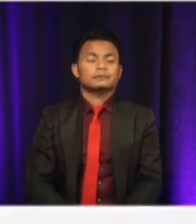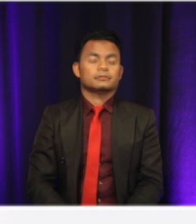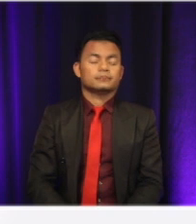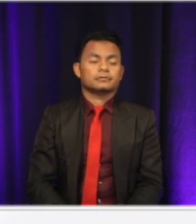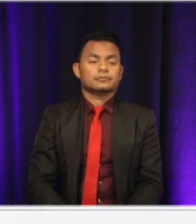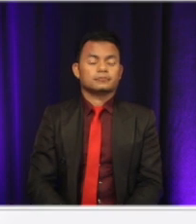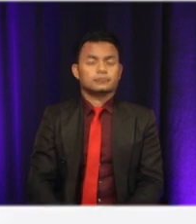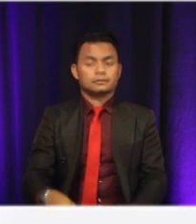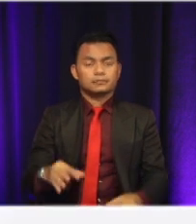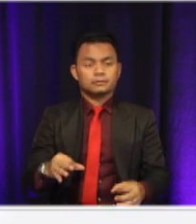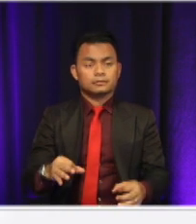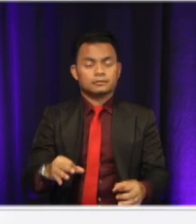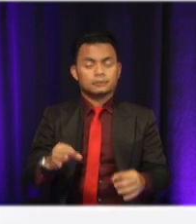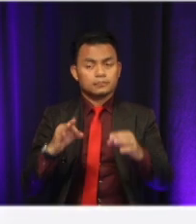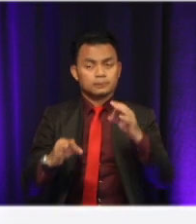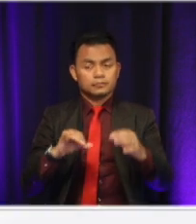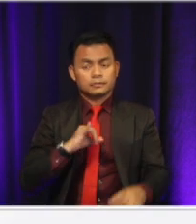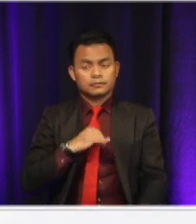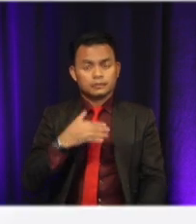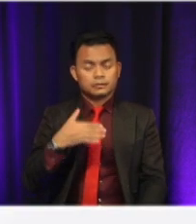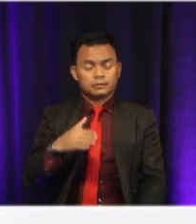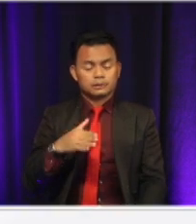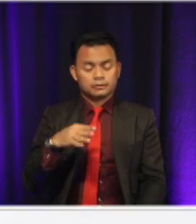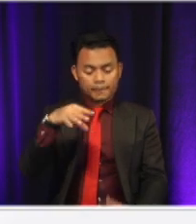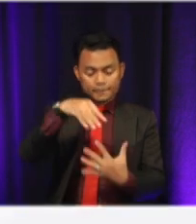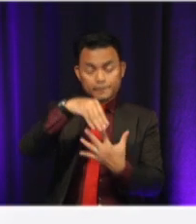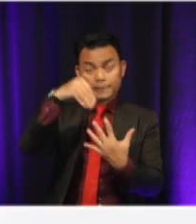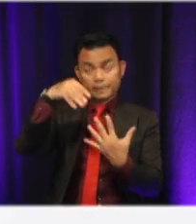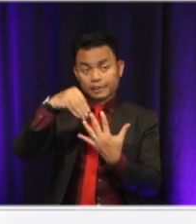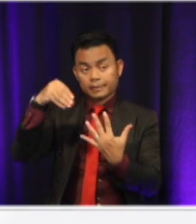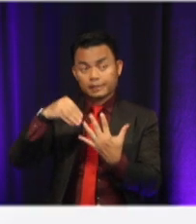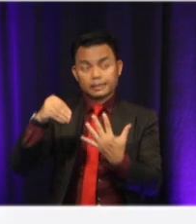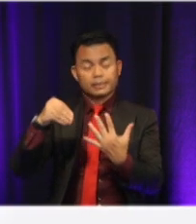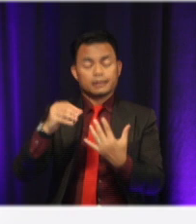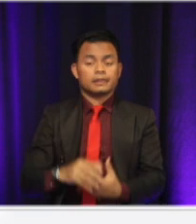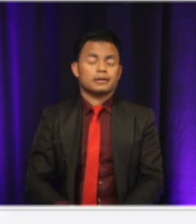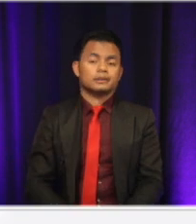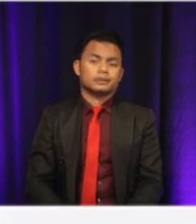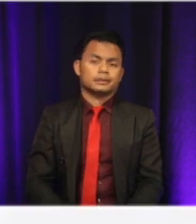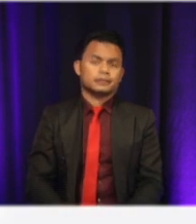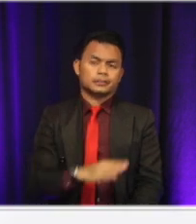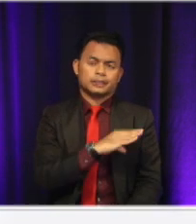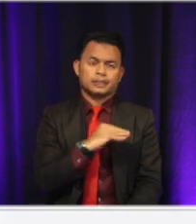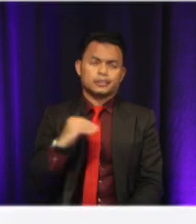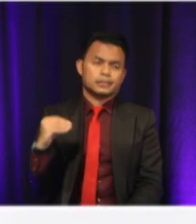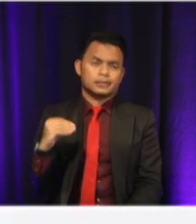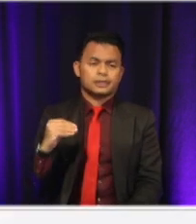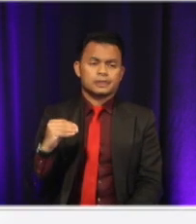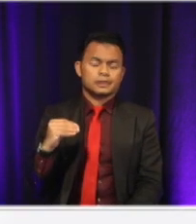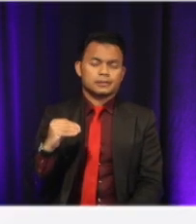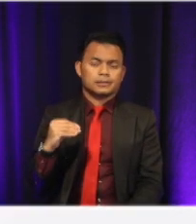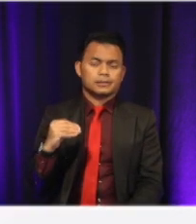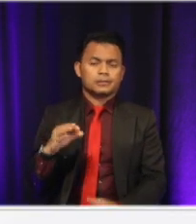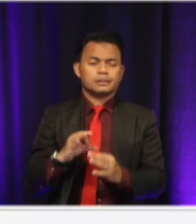out a significant phrase, an important expression, that means I've already covered